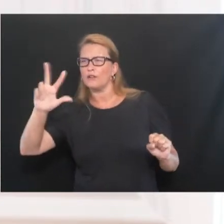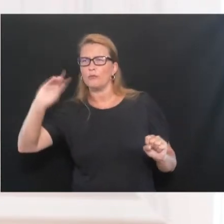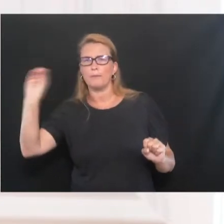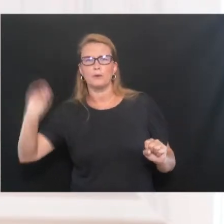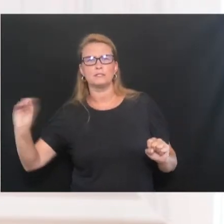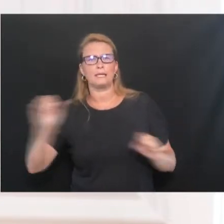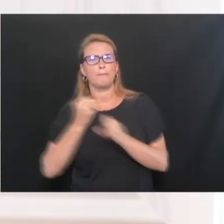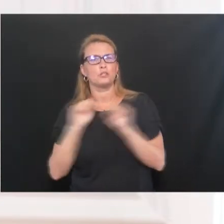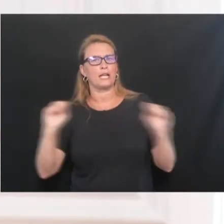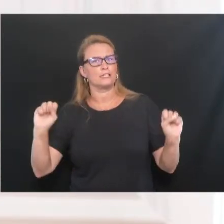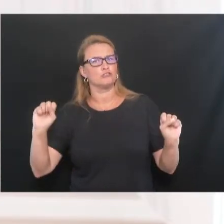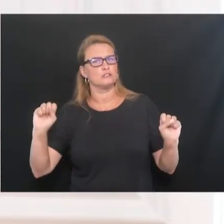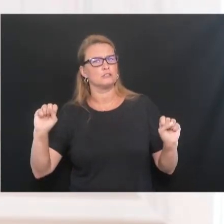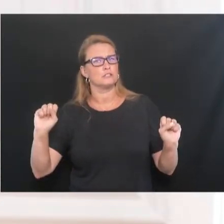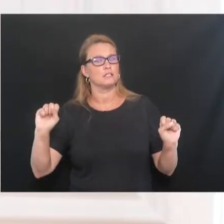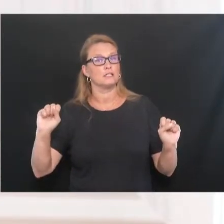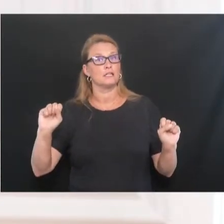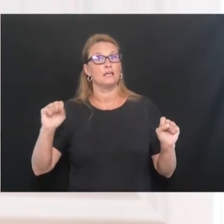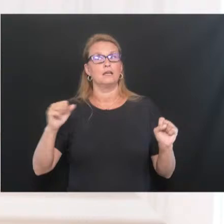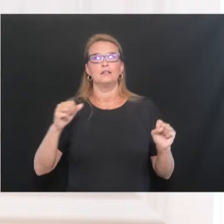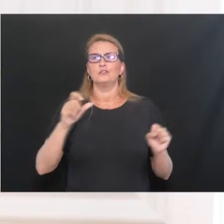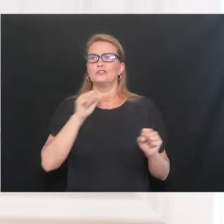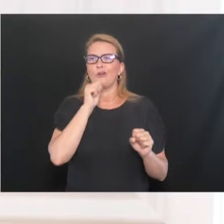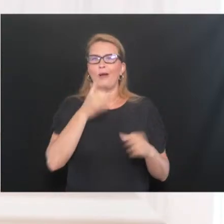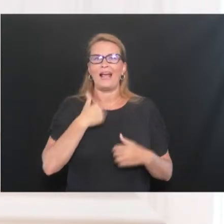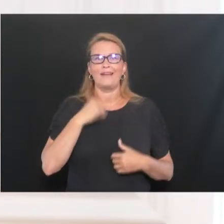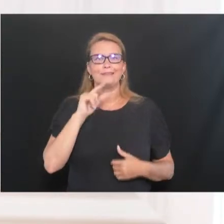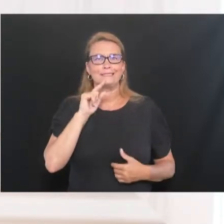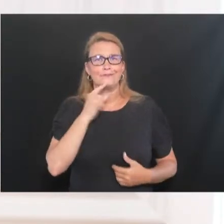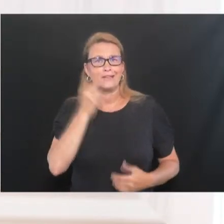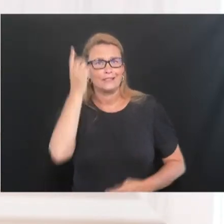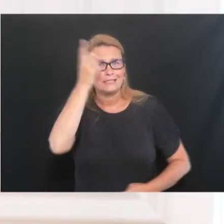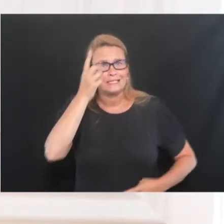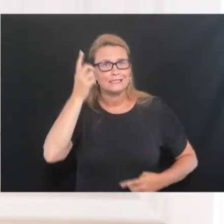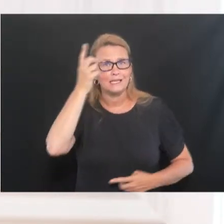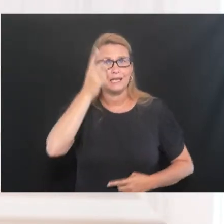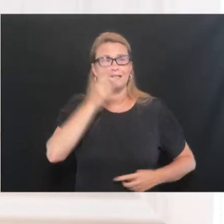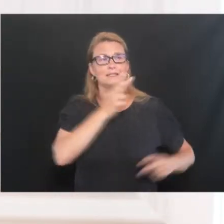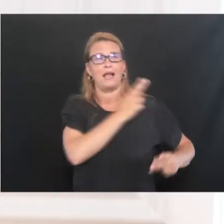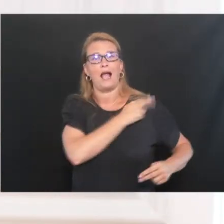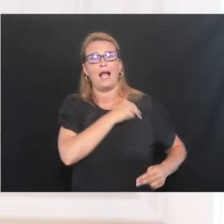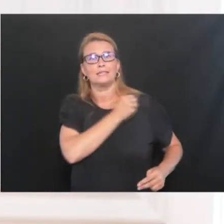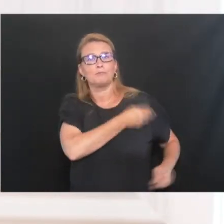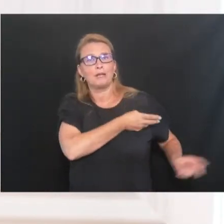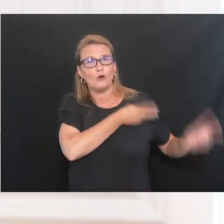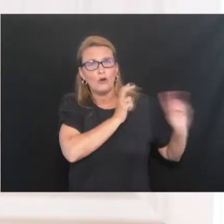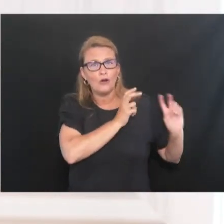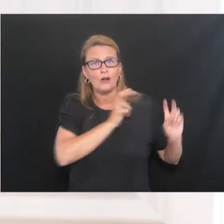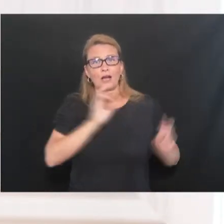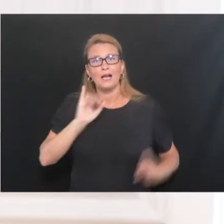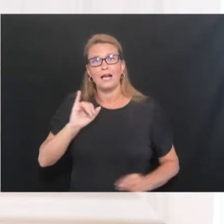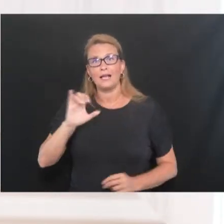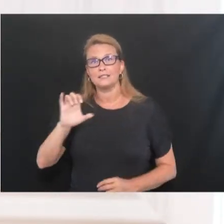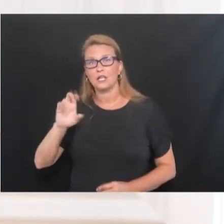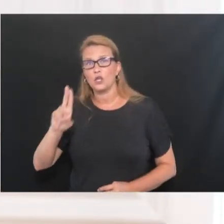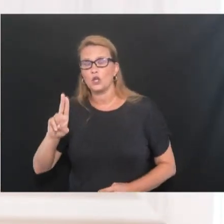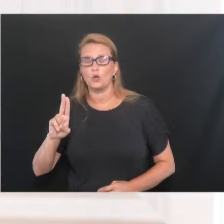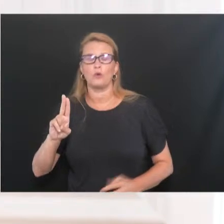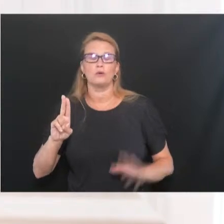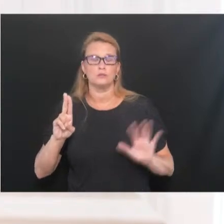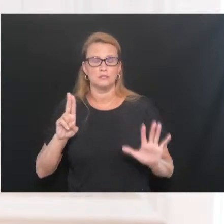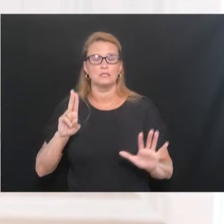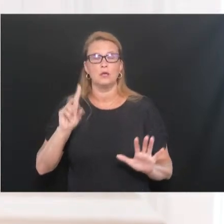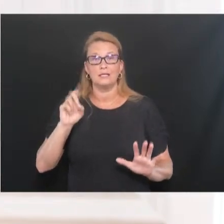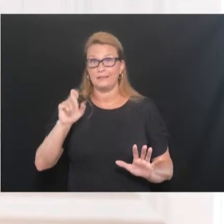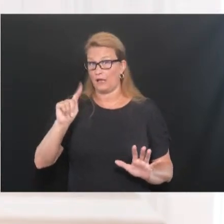protection from developing severe disease, hospitalization, death, ICU admission with the Delta variant. But